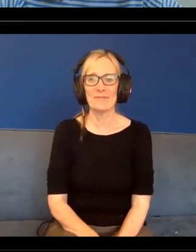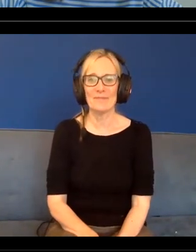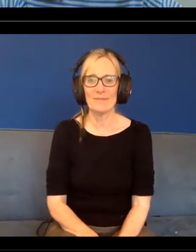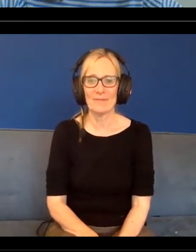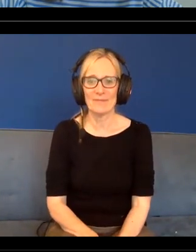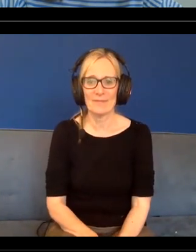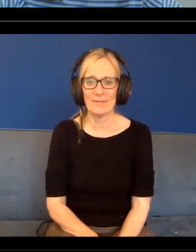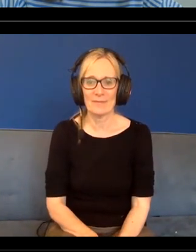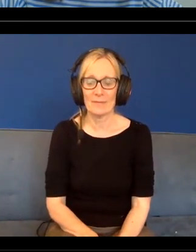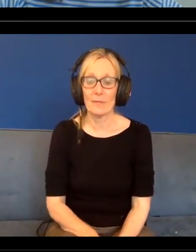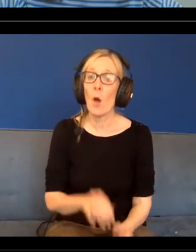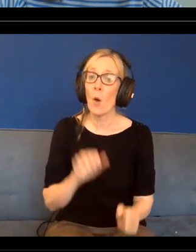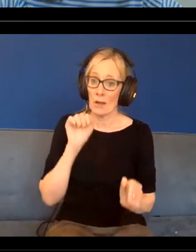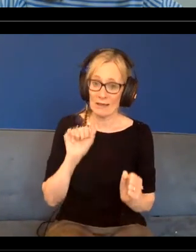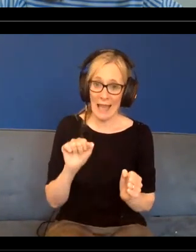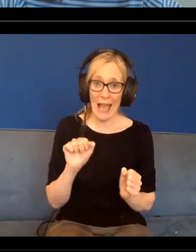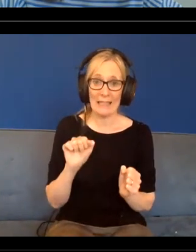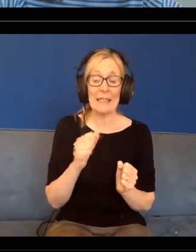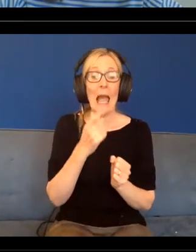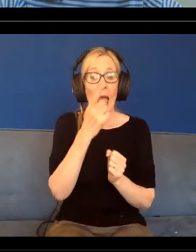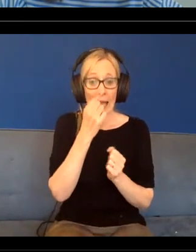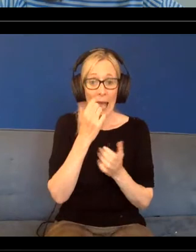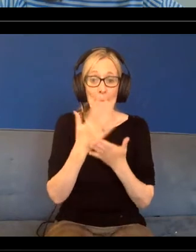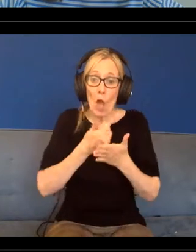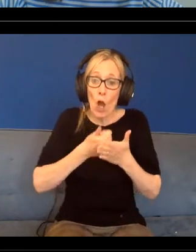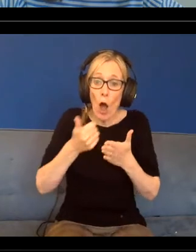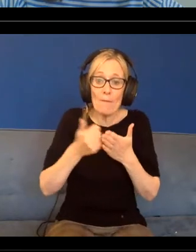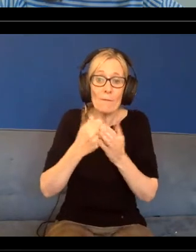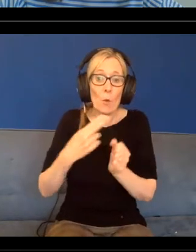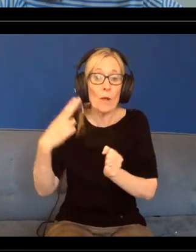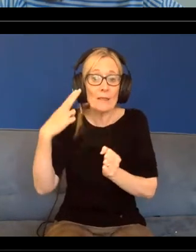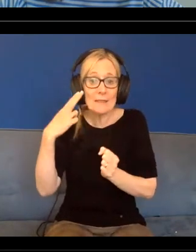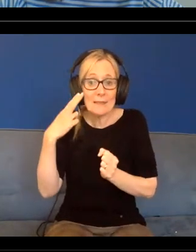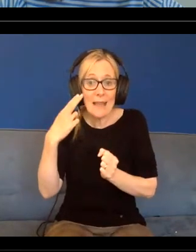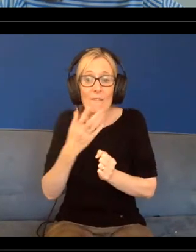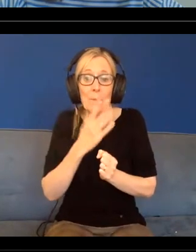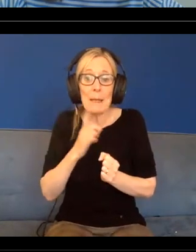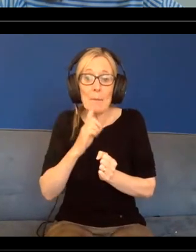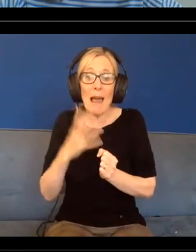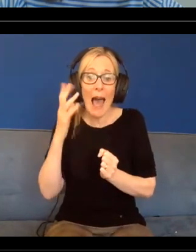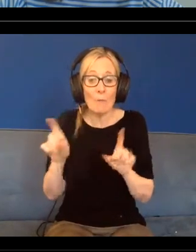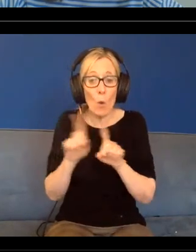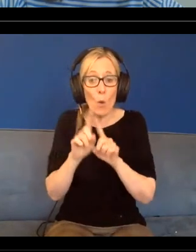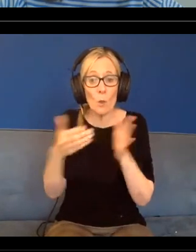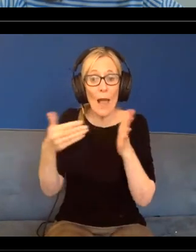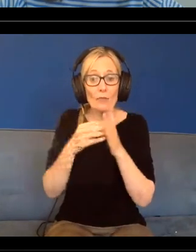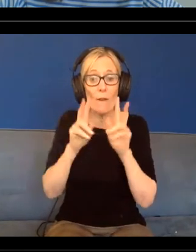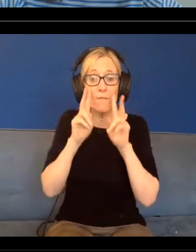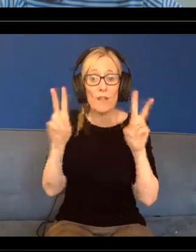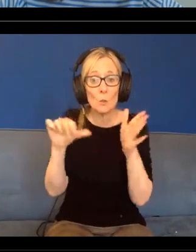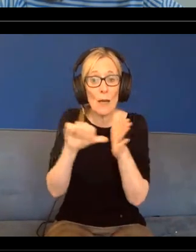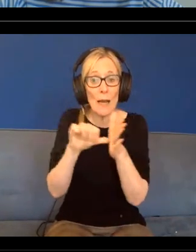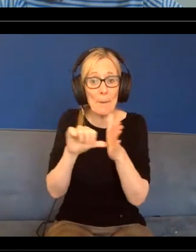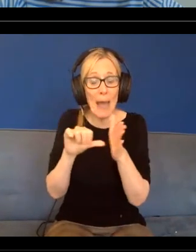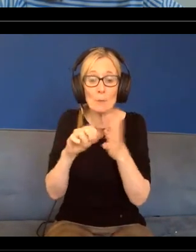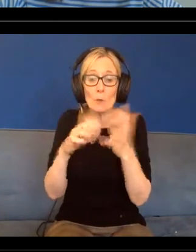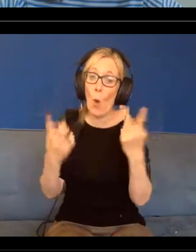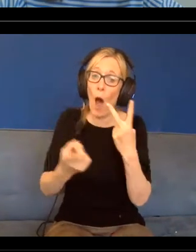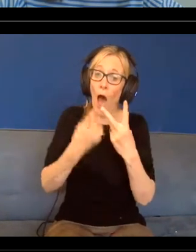It can be quite common for deaf people to have a visual impairment as well, but that and on another challenge.